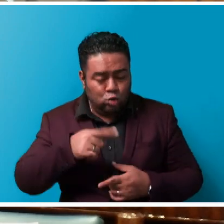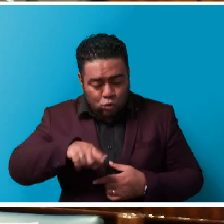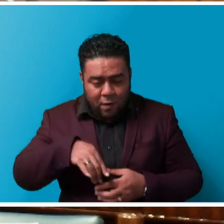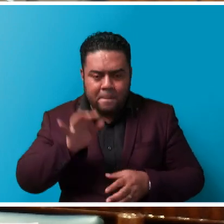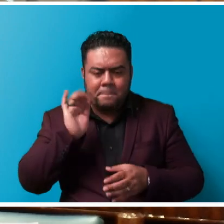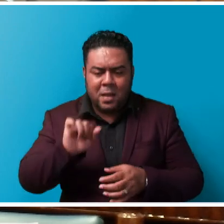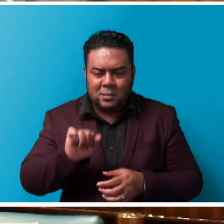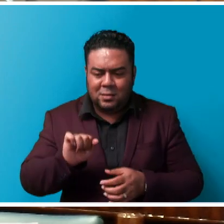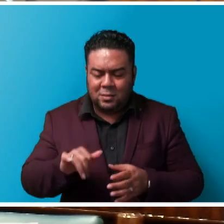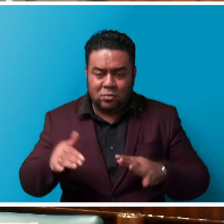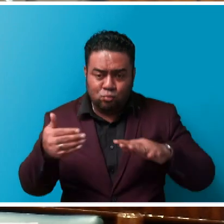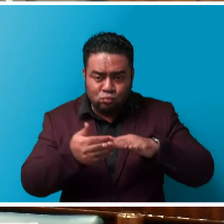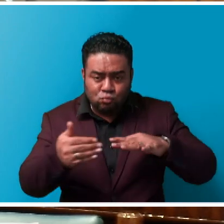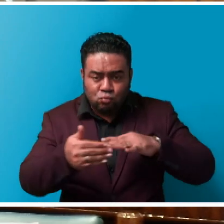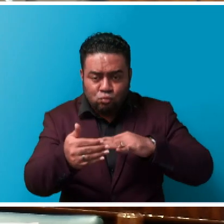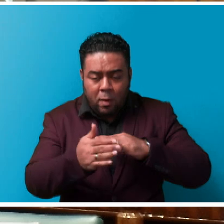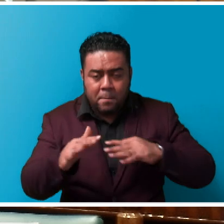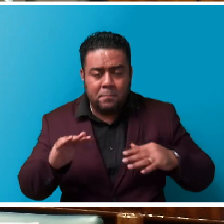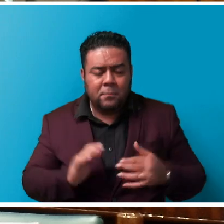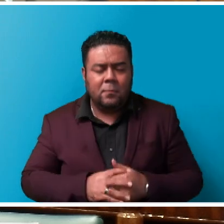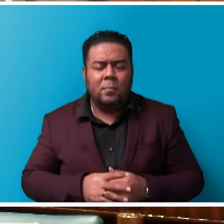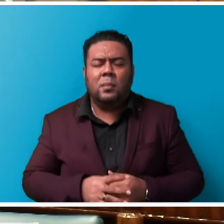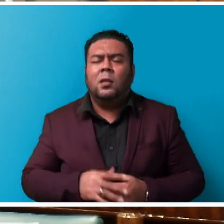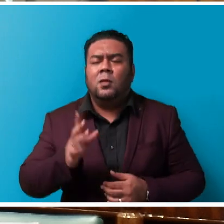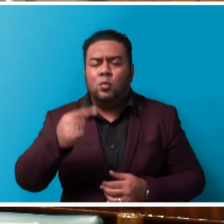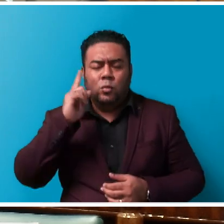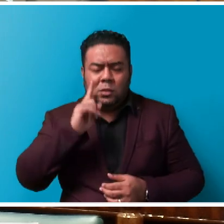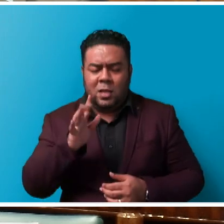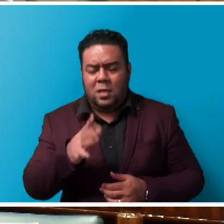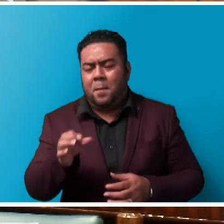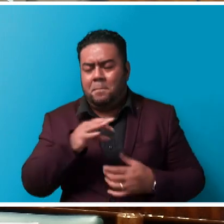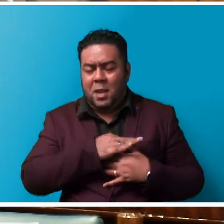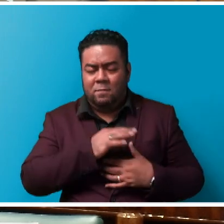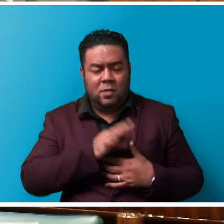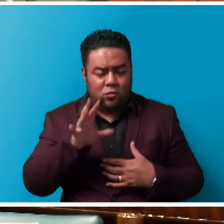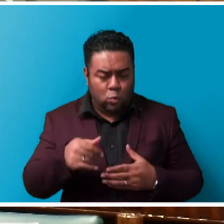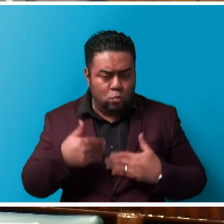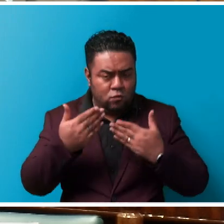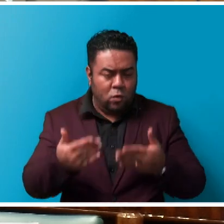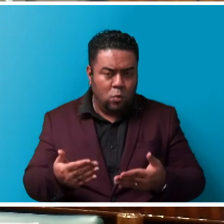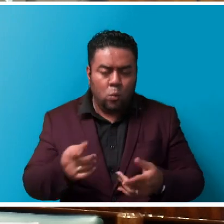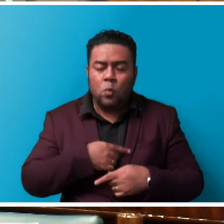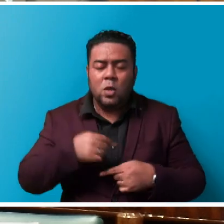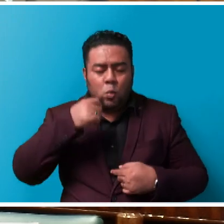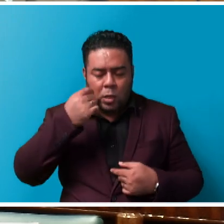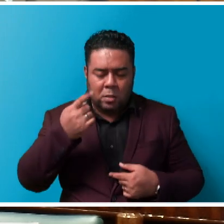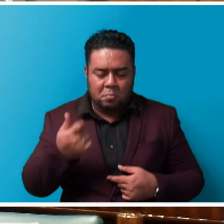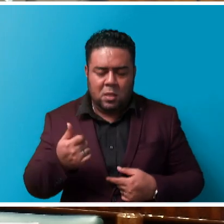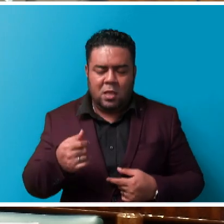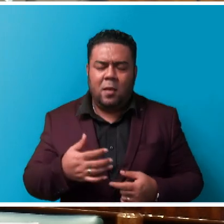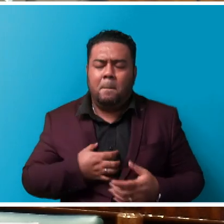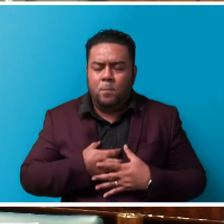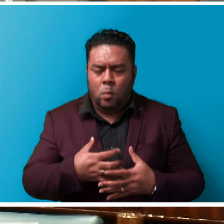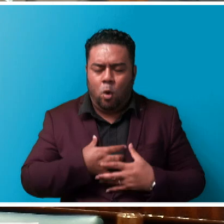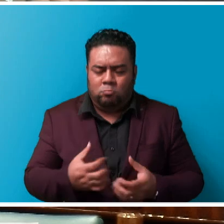stand. The benefits of this collaborative undertaking as we move forward will be further enhanced